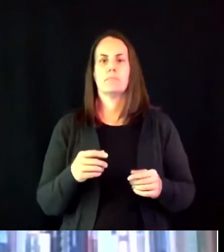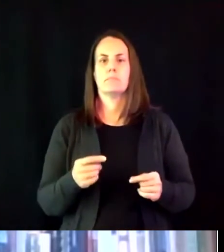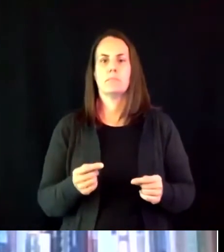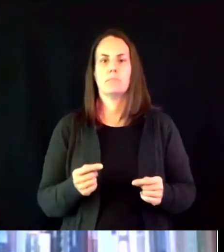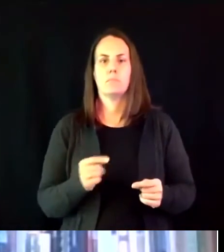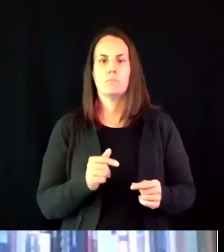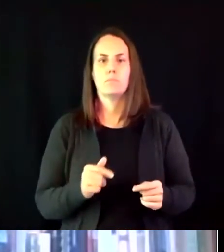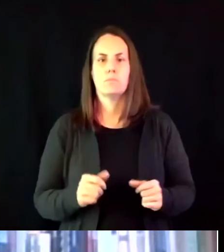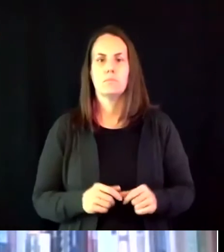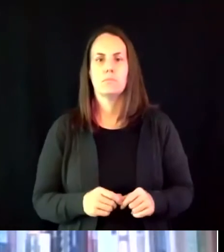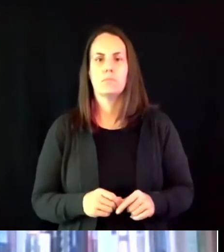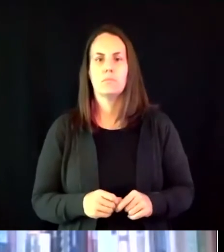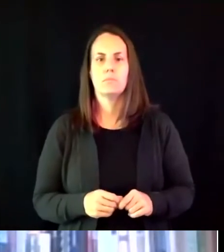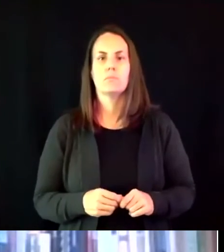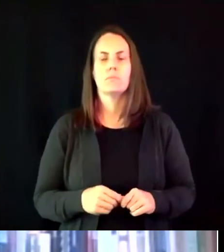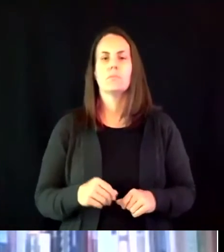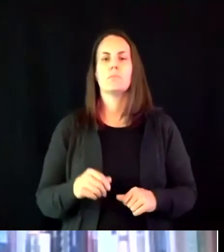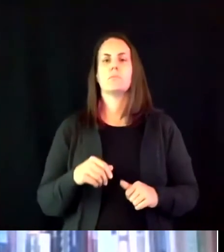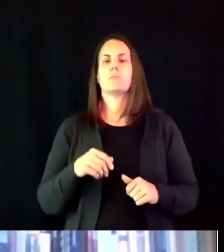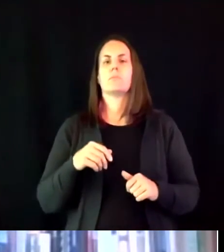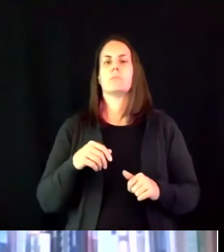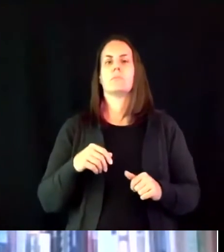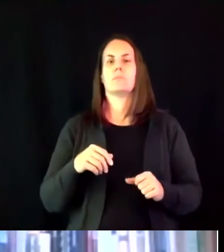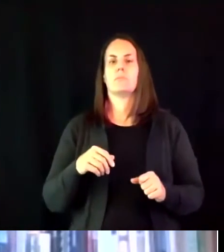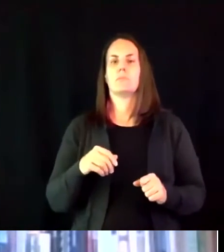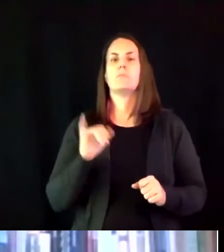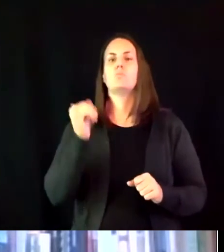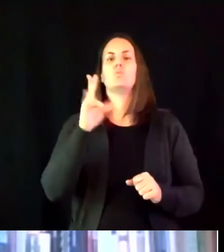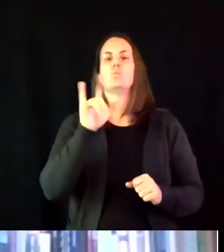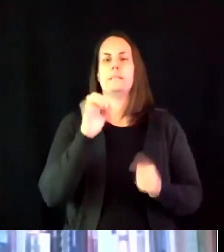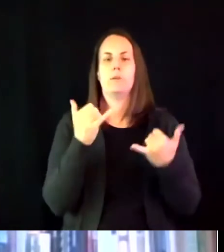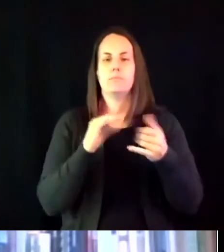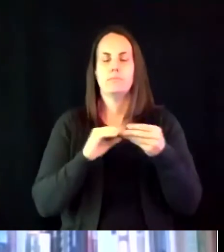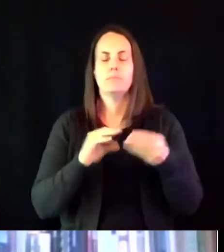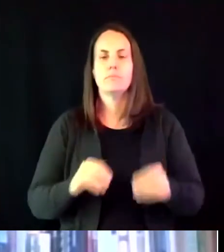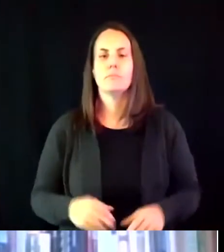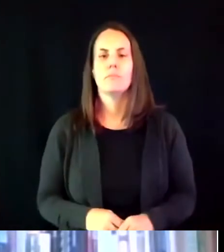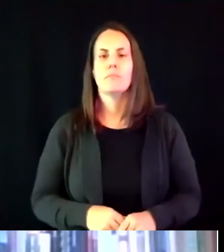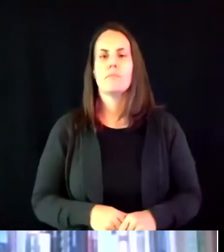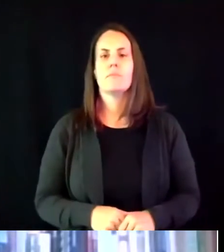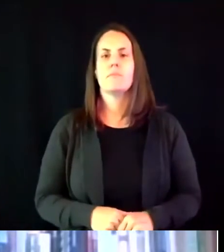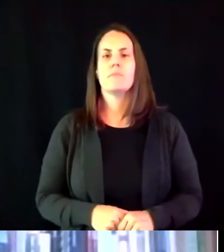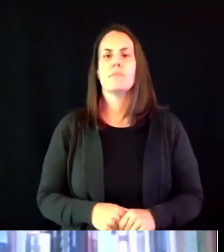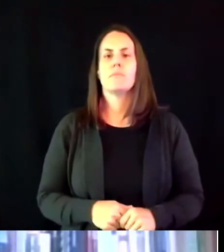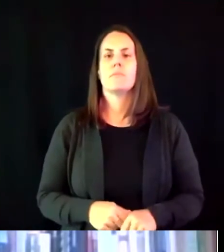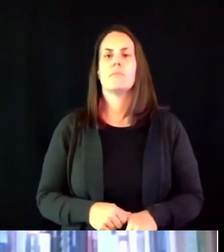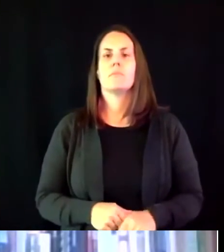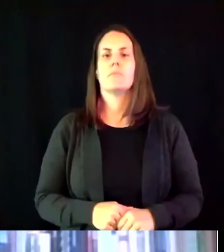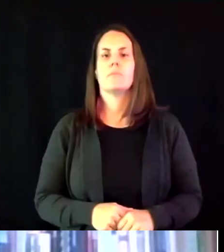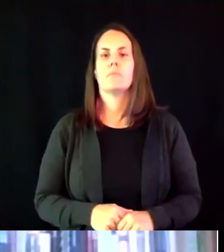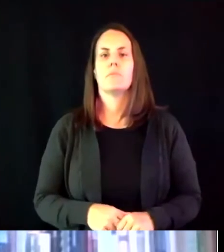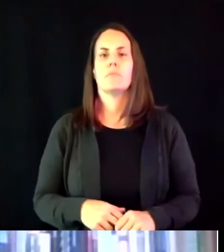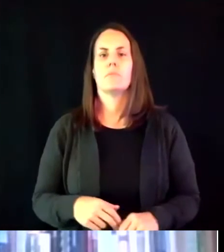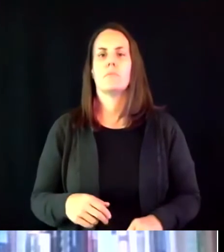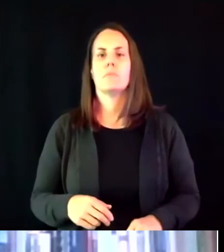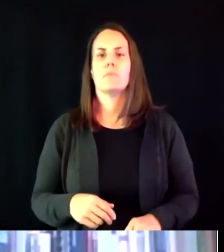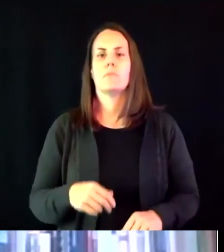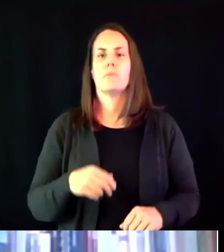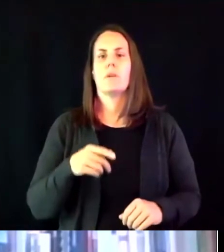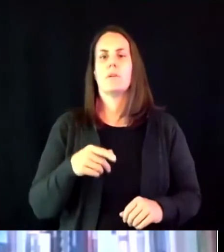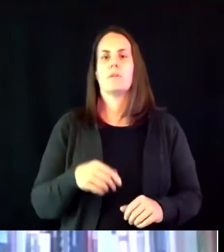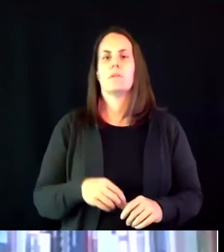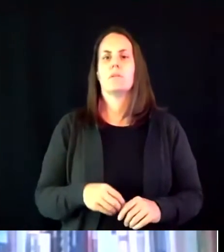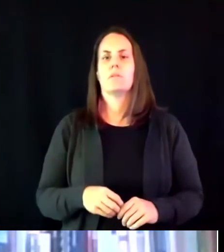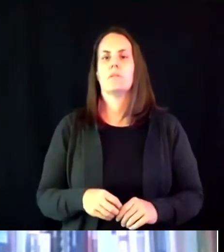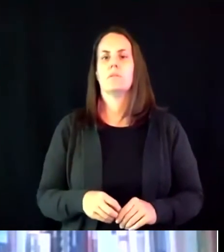give us a crystal ball to tell us exactly how many waves there will be. I think this experience has shown us